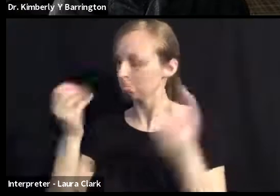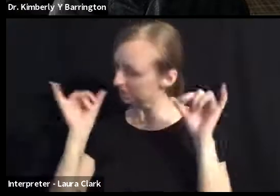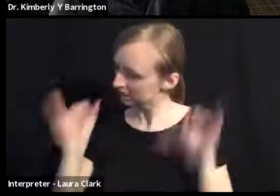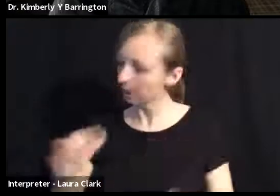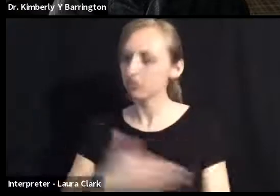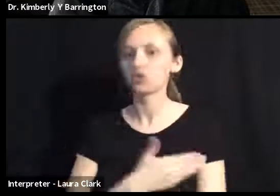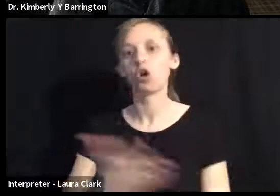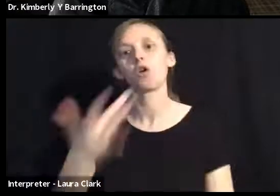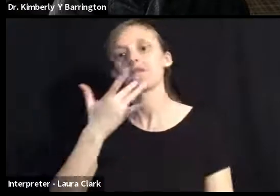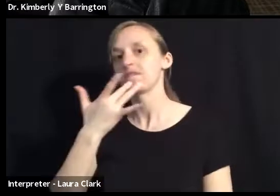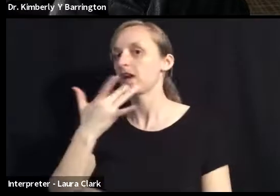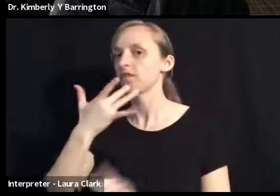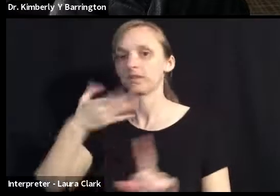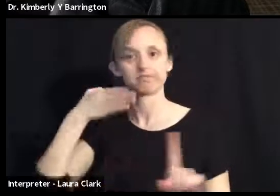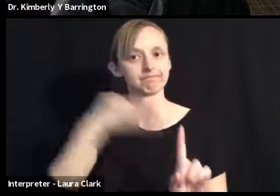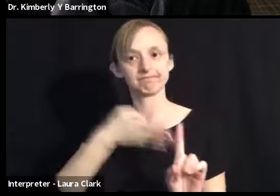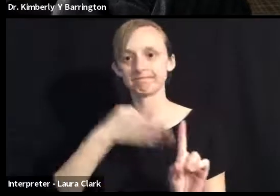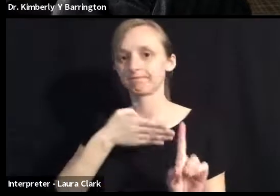matter what.